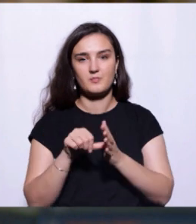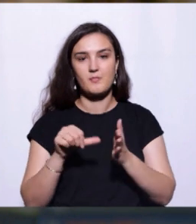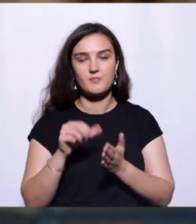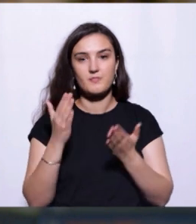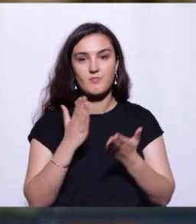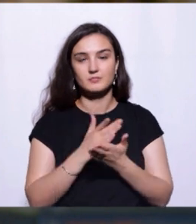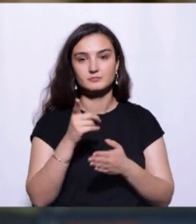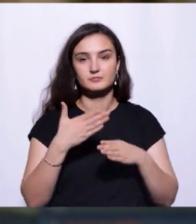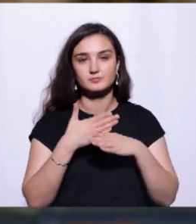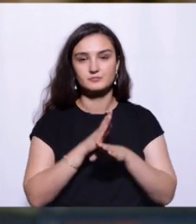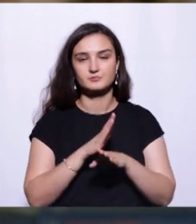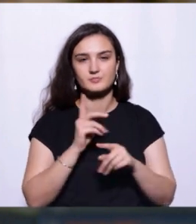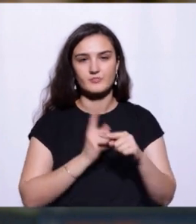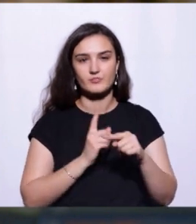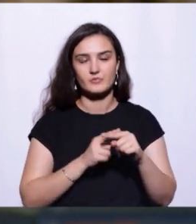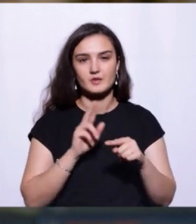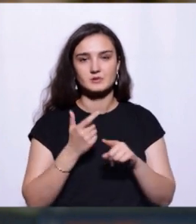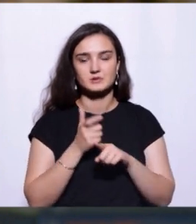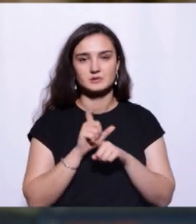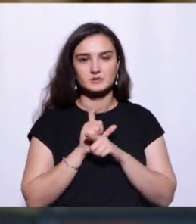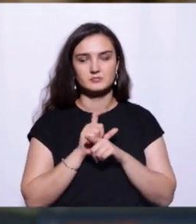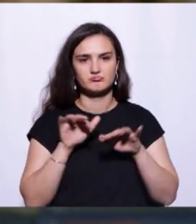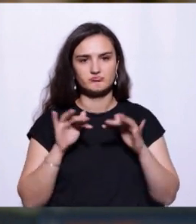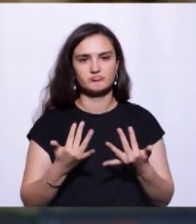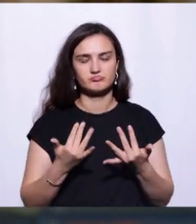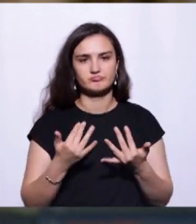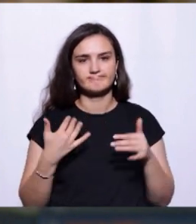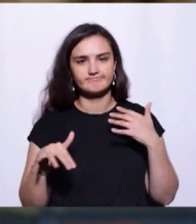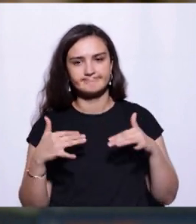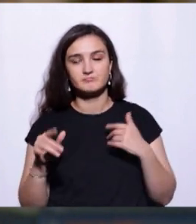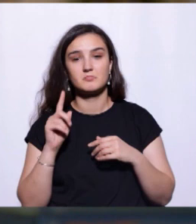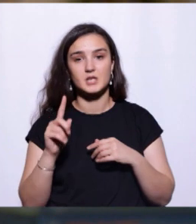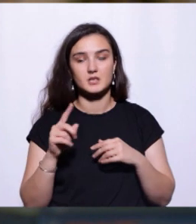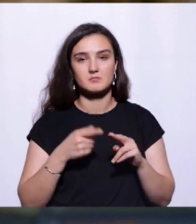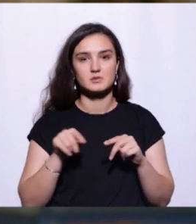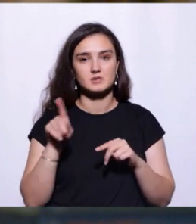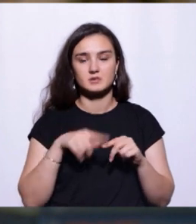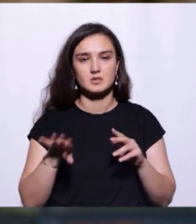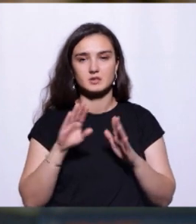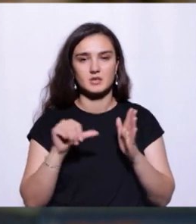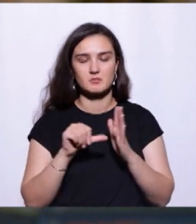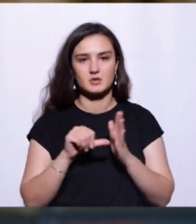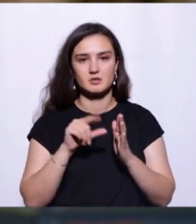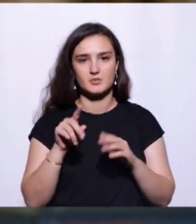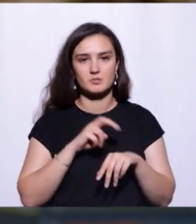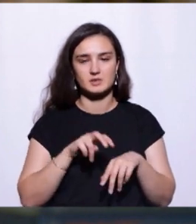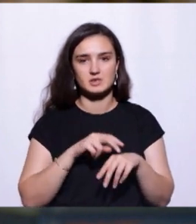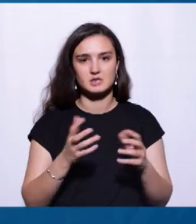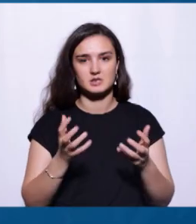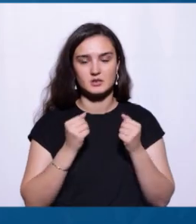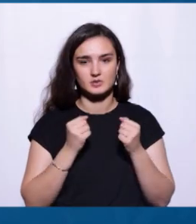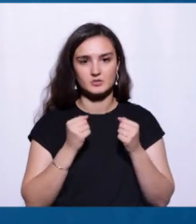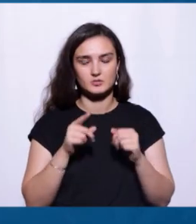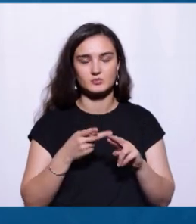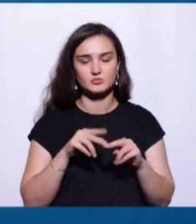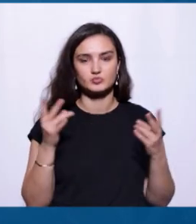you have a broken bone or are very tired or weak, but it doesn't help you take medicine. For